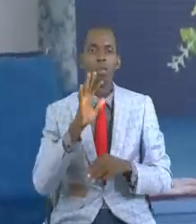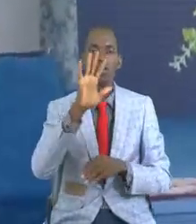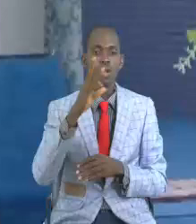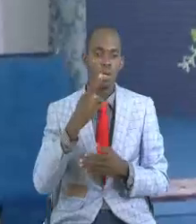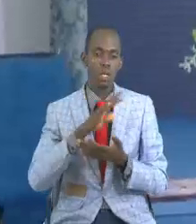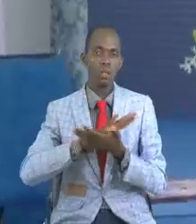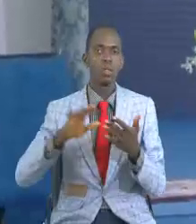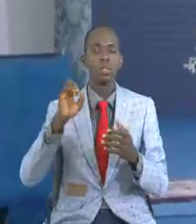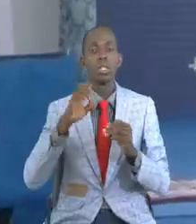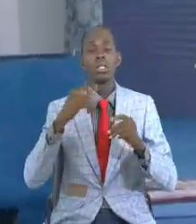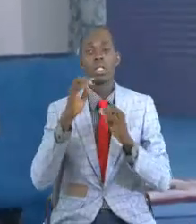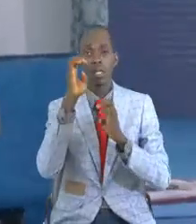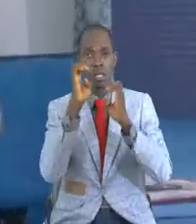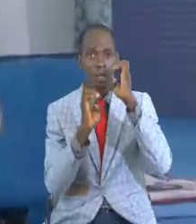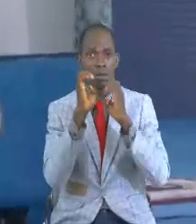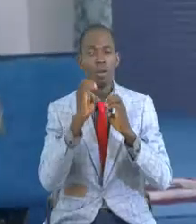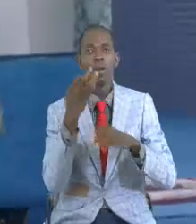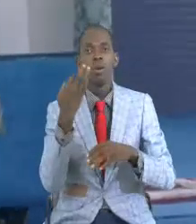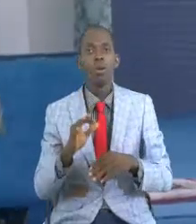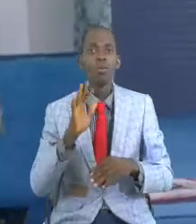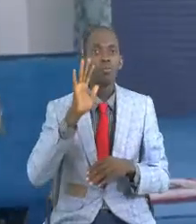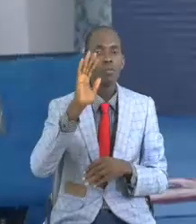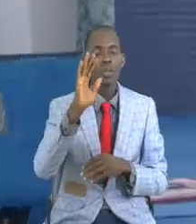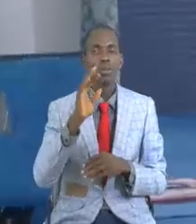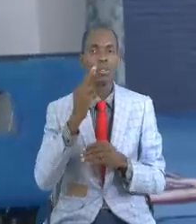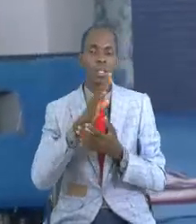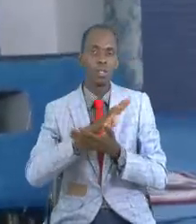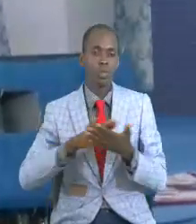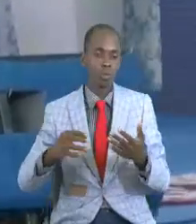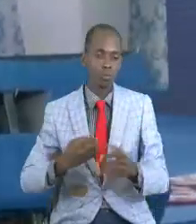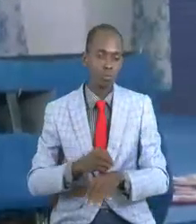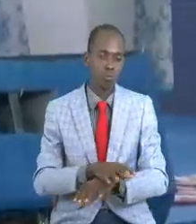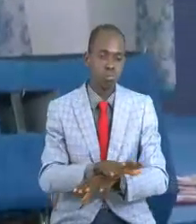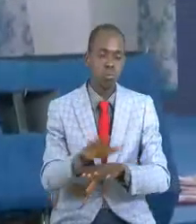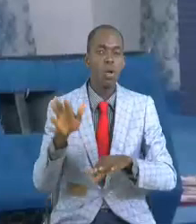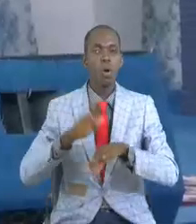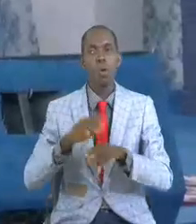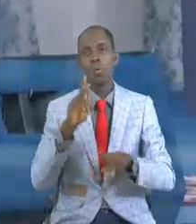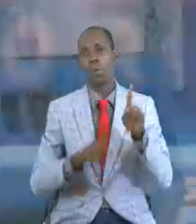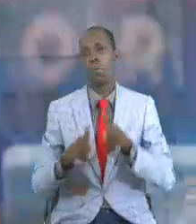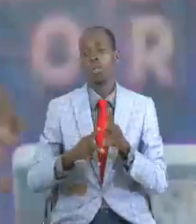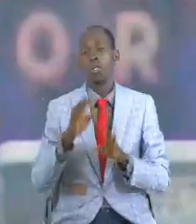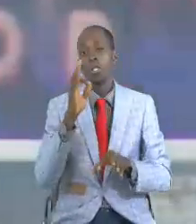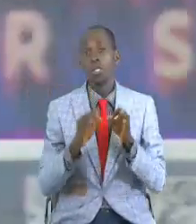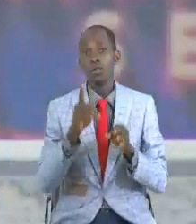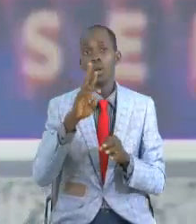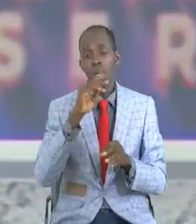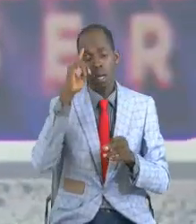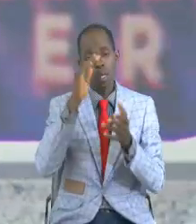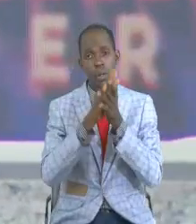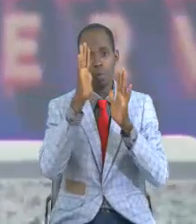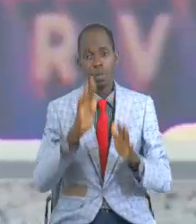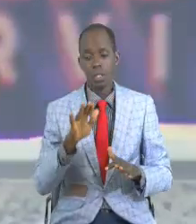the evaluation of your righteous influence upon people. If you're a saint of God, a child of God, but the